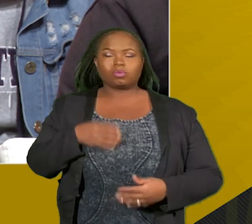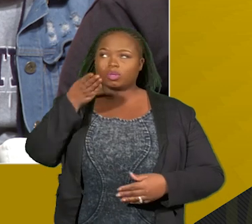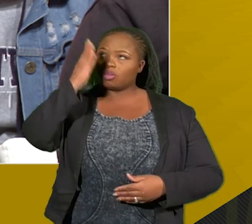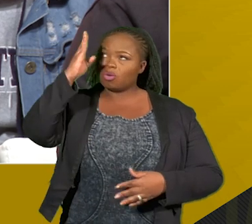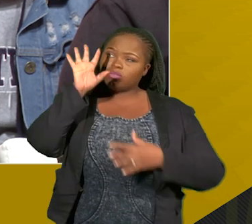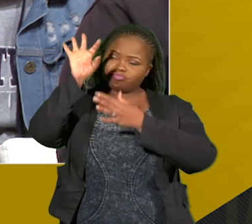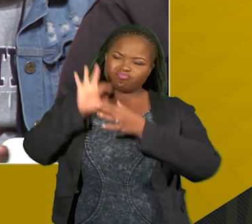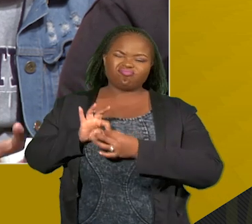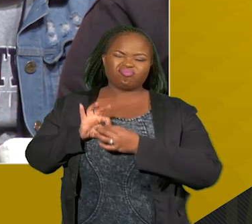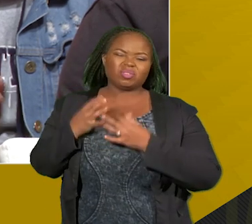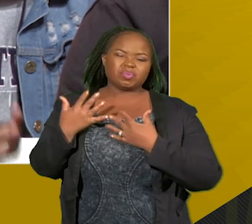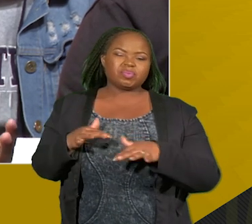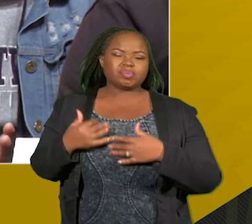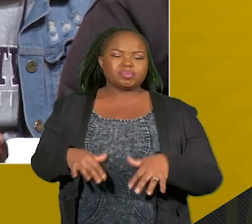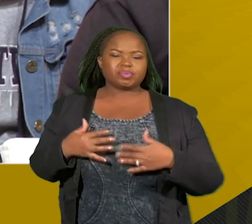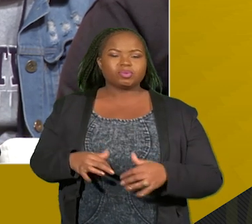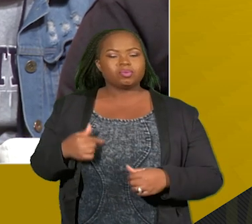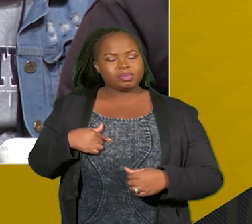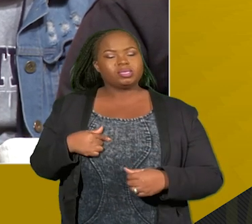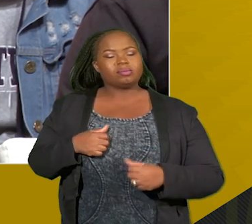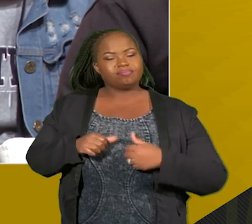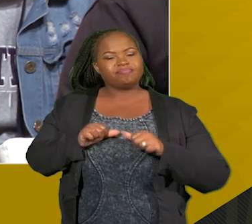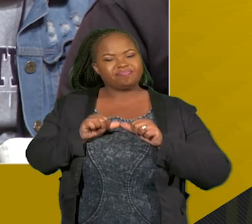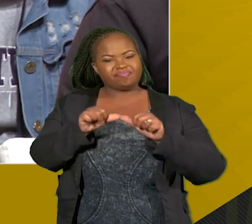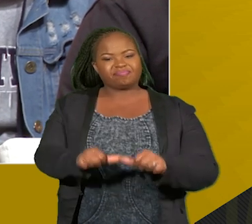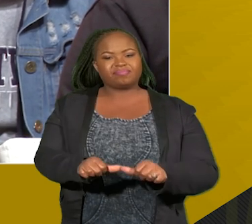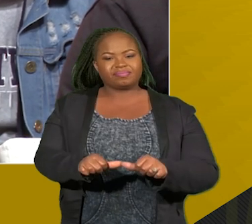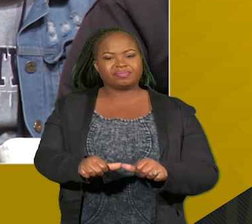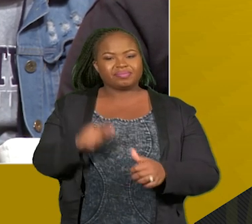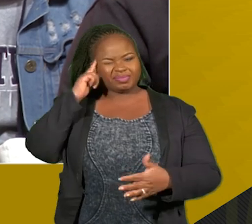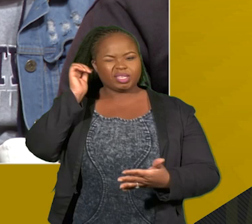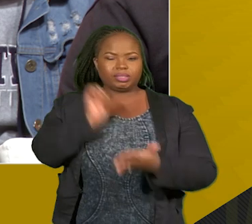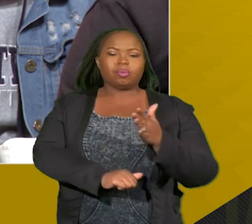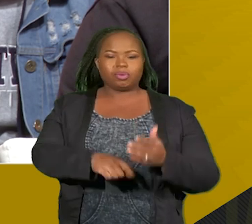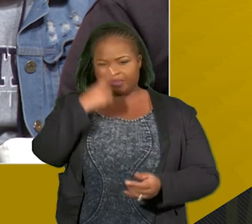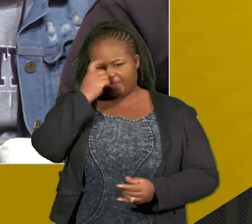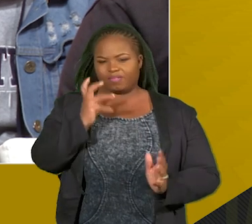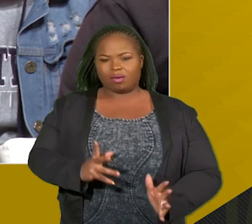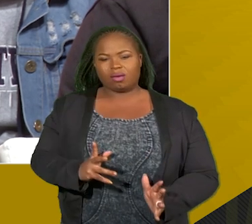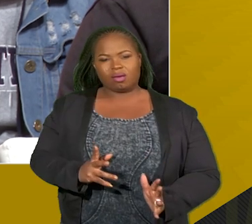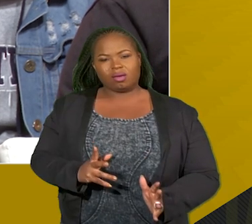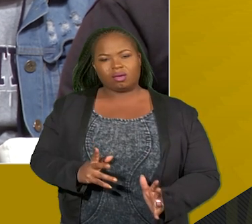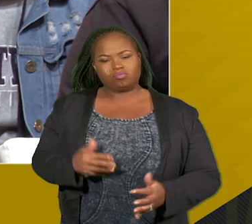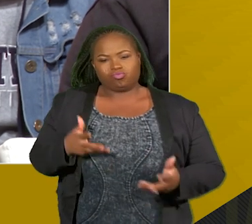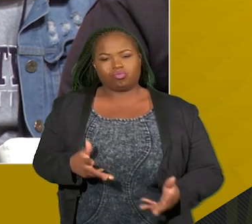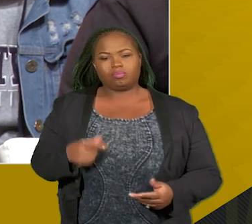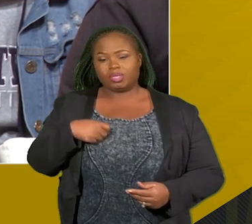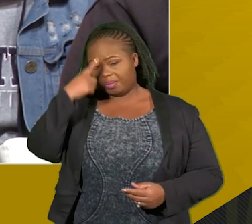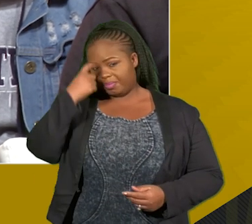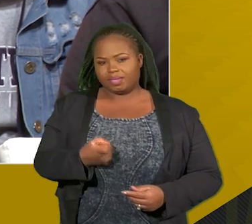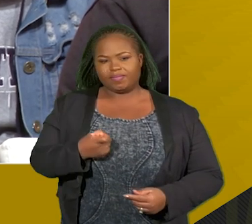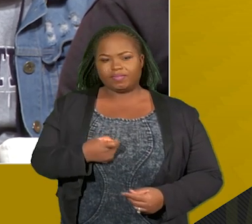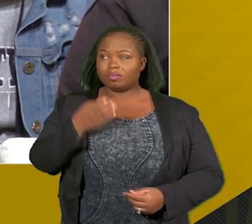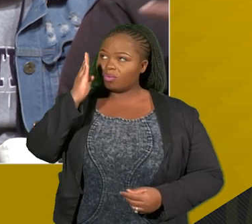God to be so strong. Yeah. So I held on to that, and I was I'm a stubborn believer. And I believe so much in